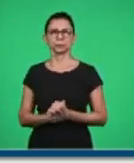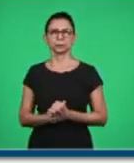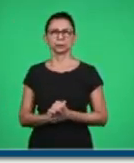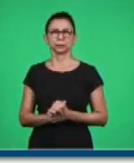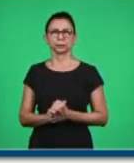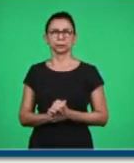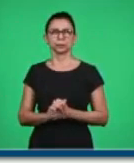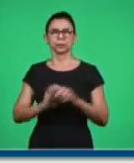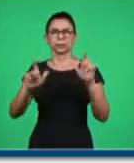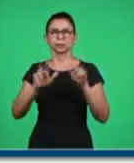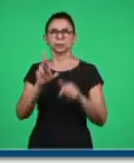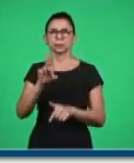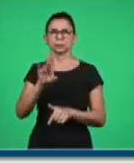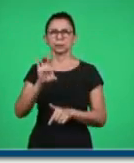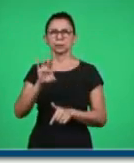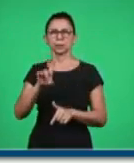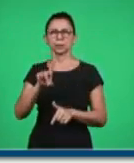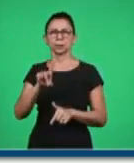Rede TV